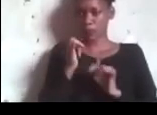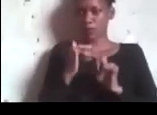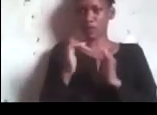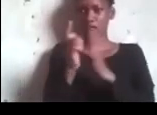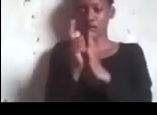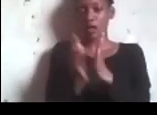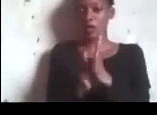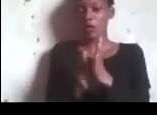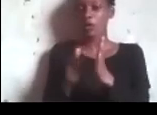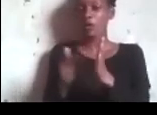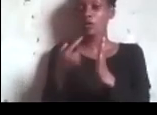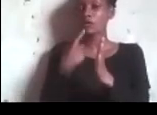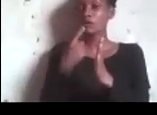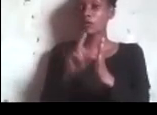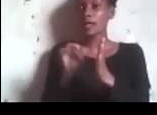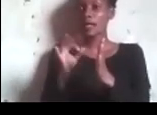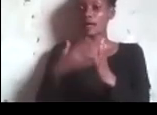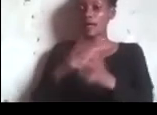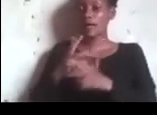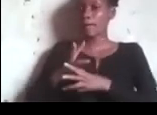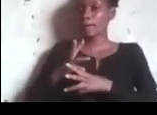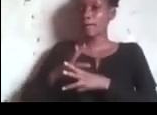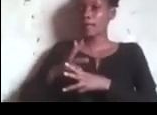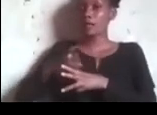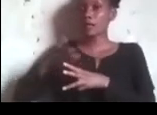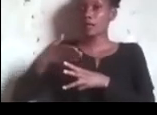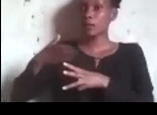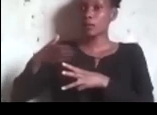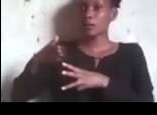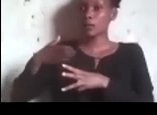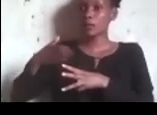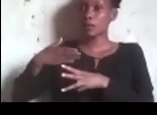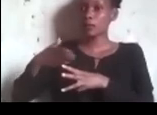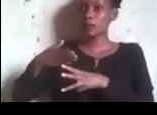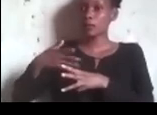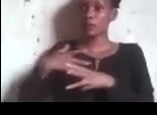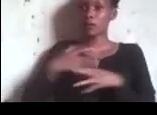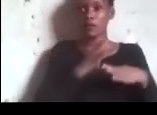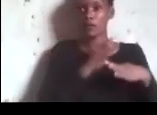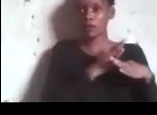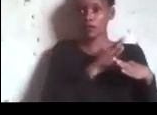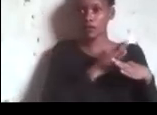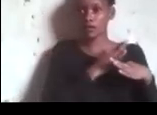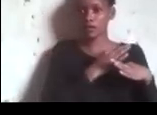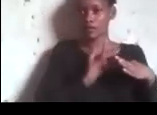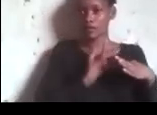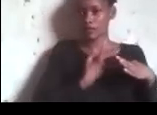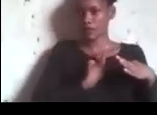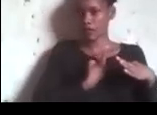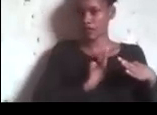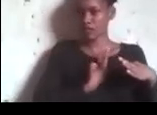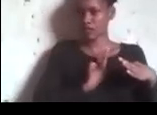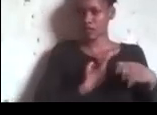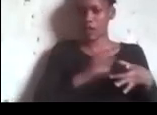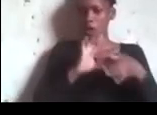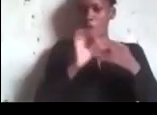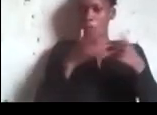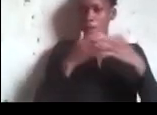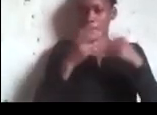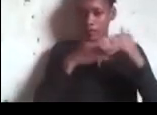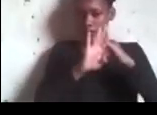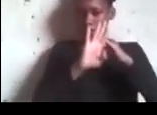is not there, it means the father cannot go to Home Affairs and apply for that